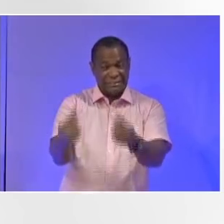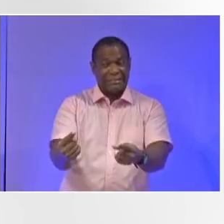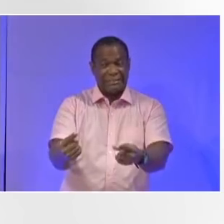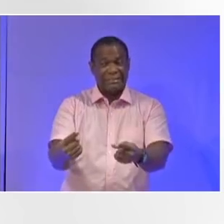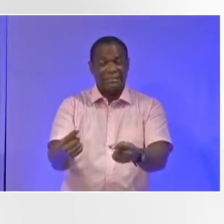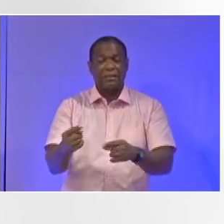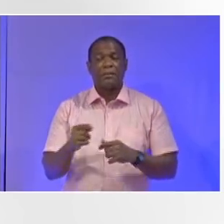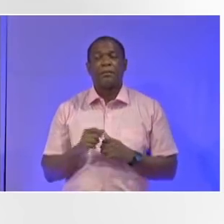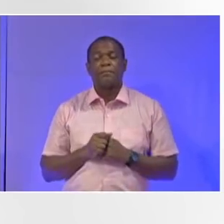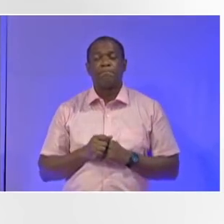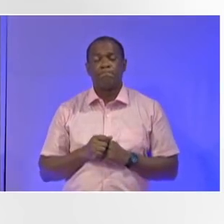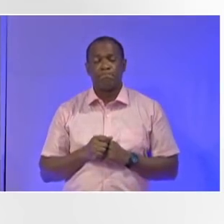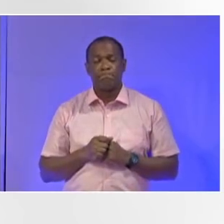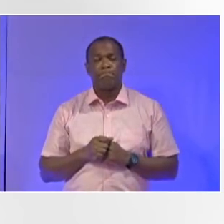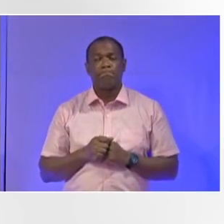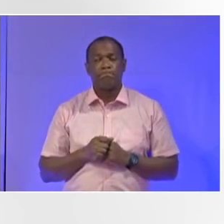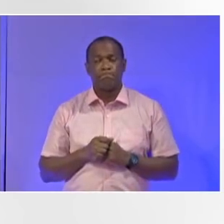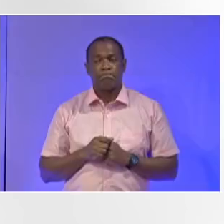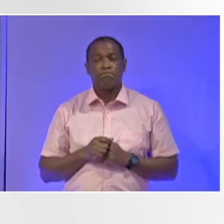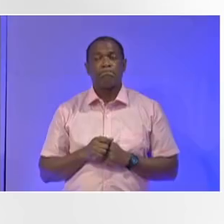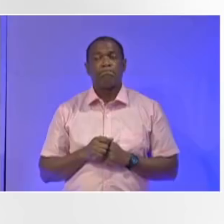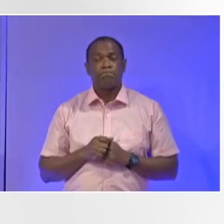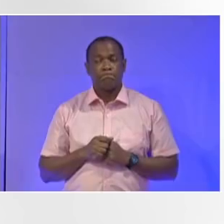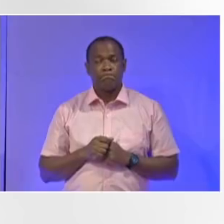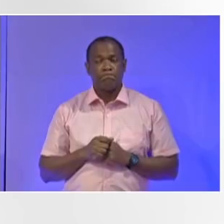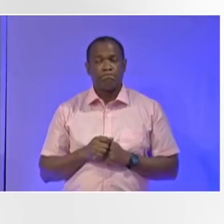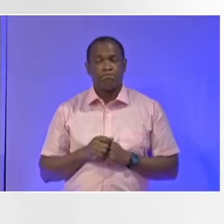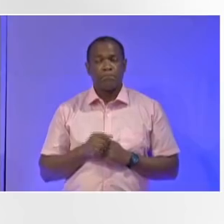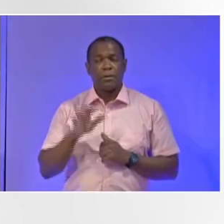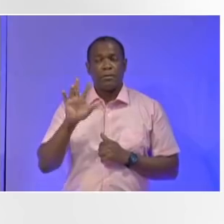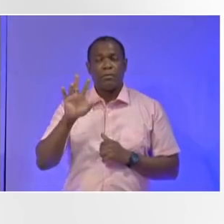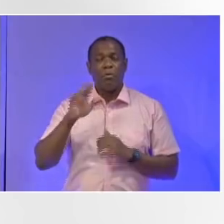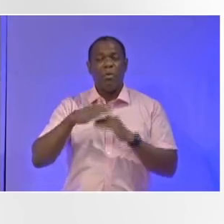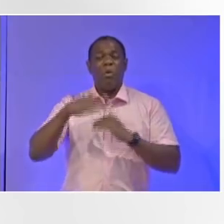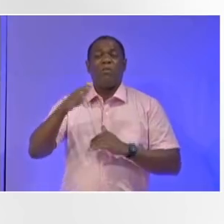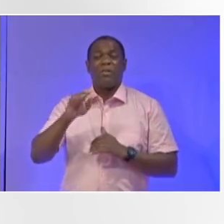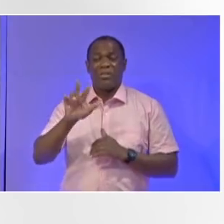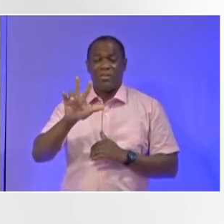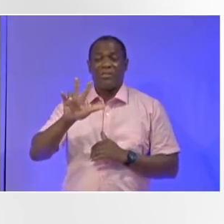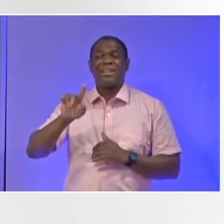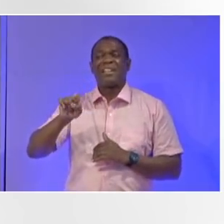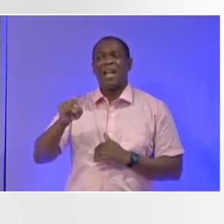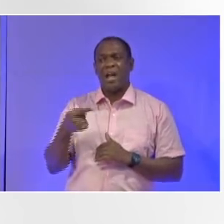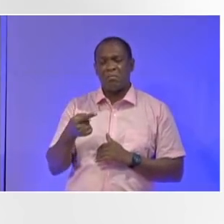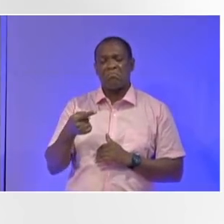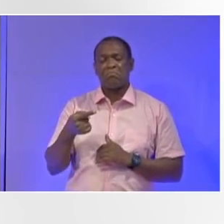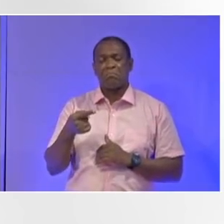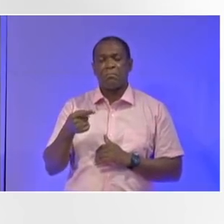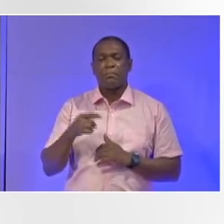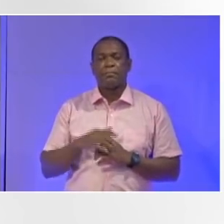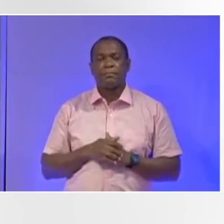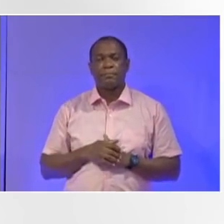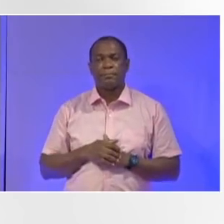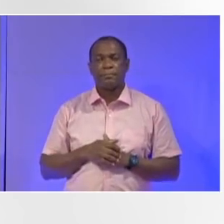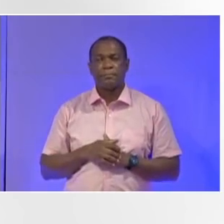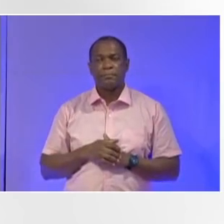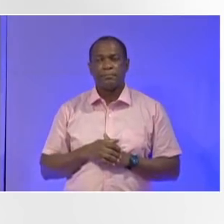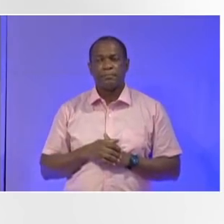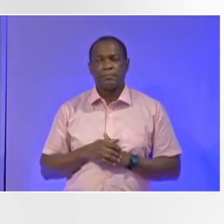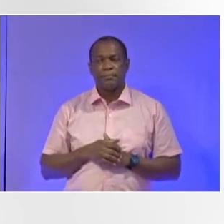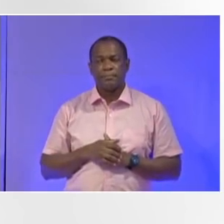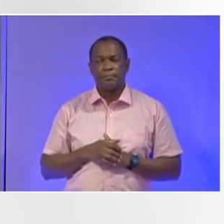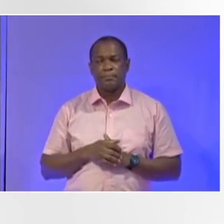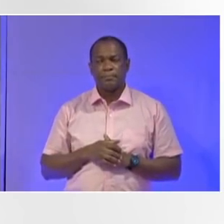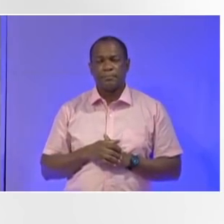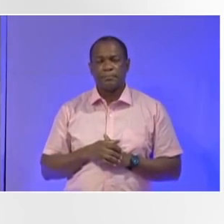to another milestone. We have crossed now 3,000. We are up to 3,010 total deaths. The number